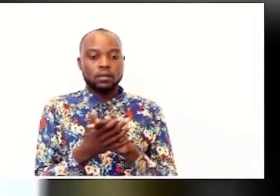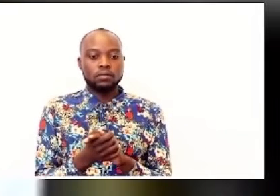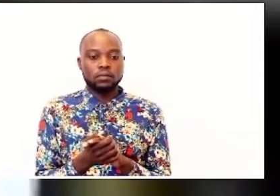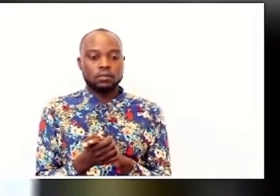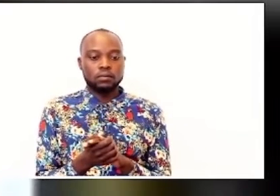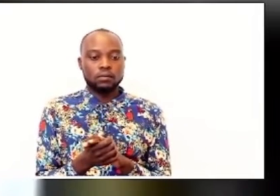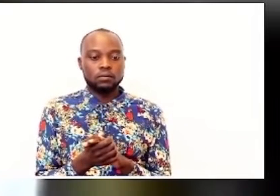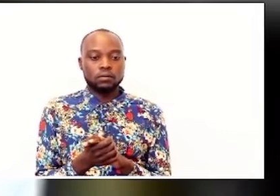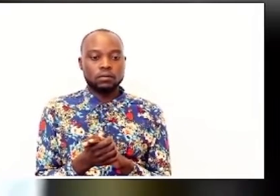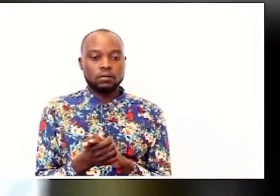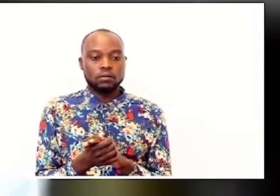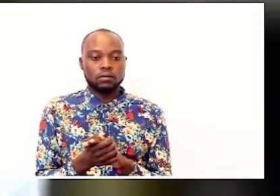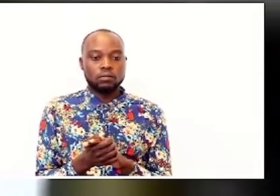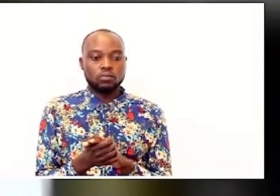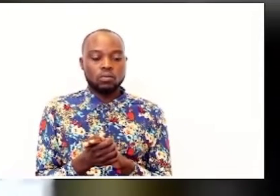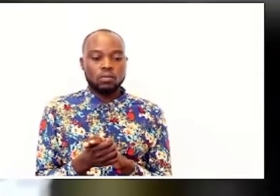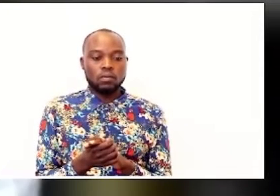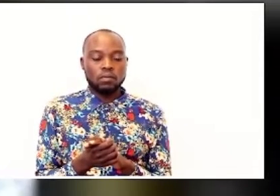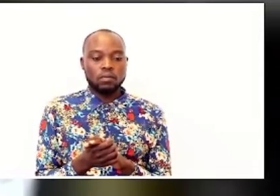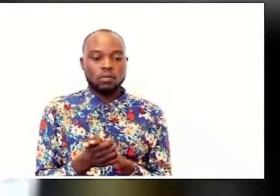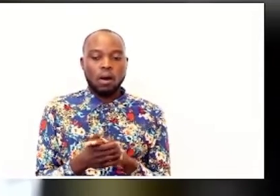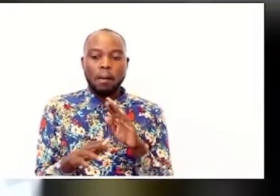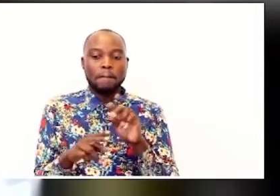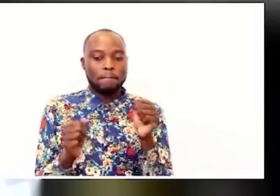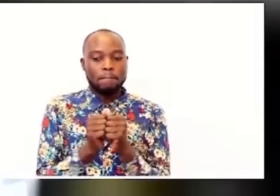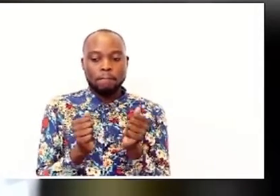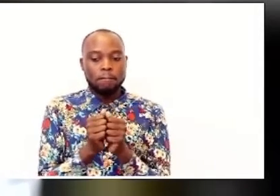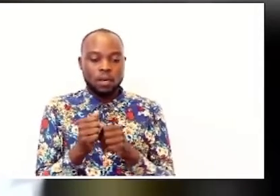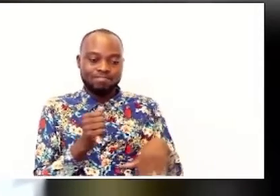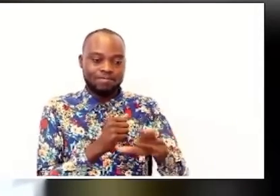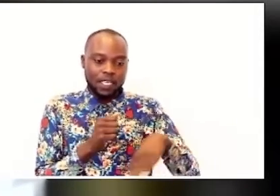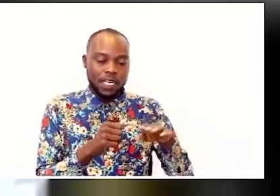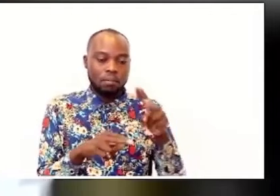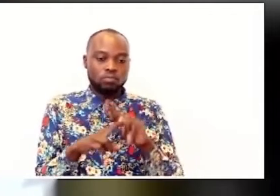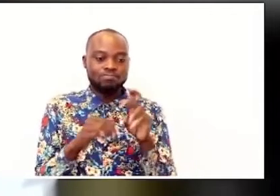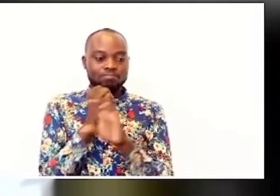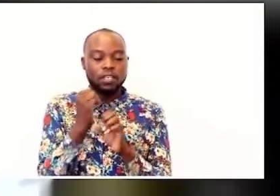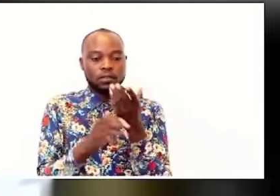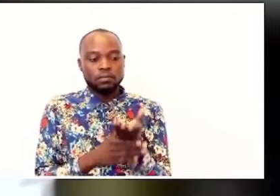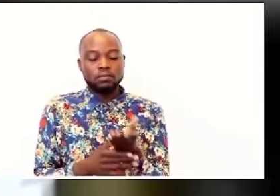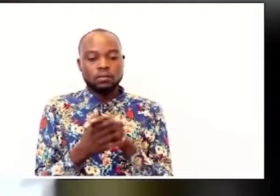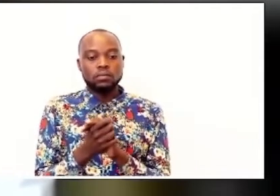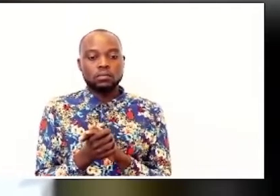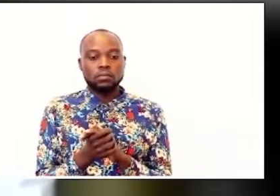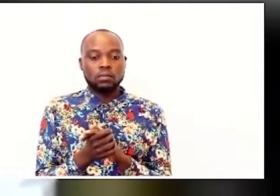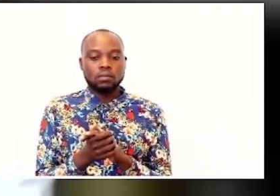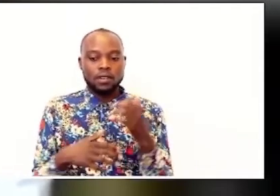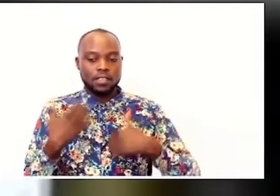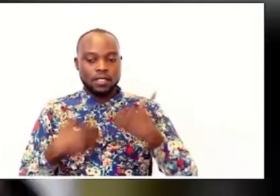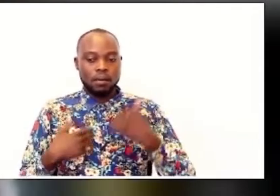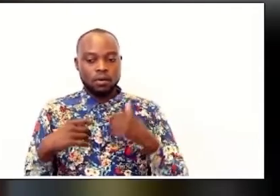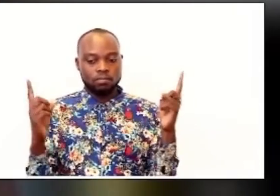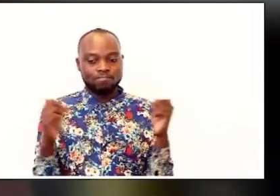marginalize, particularly the poor in the rural areas. The second challenge that is likely to be faced if we don't